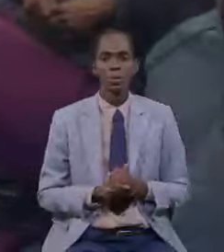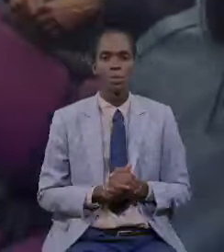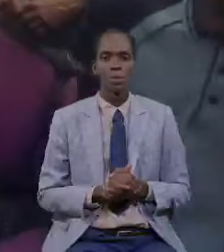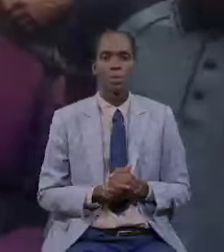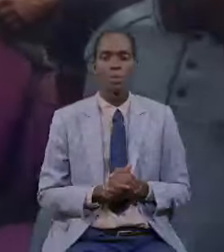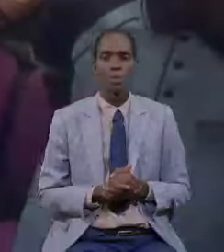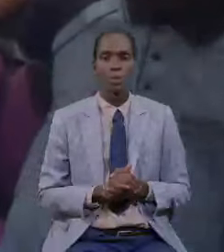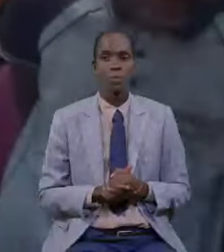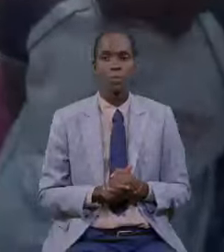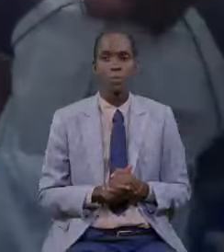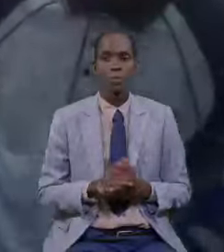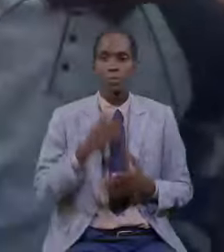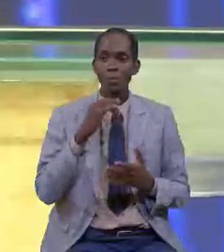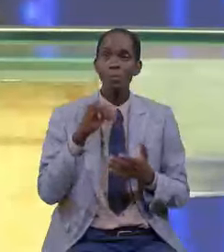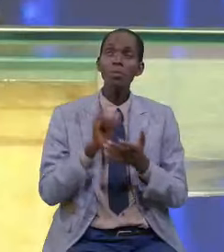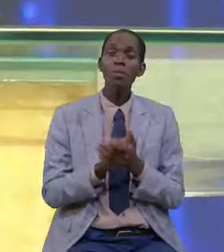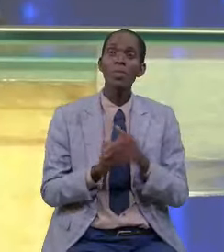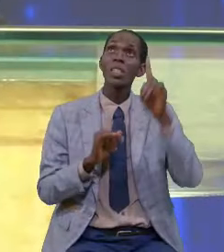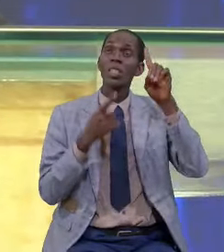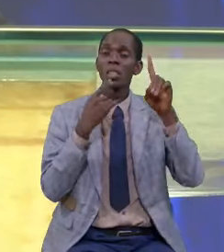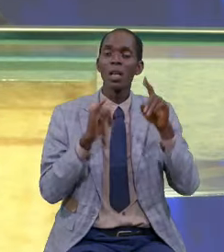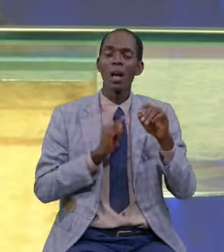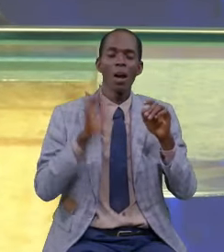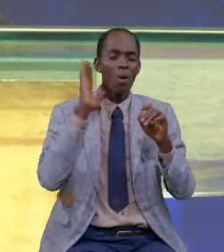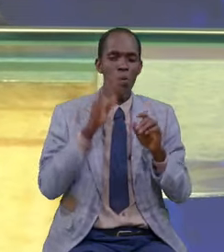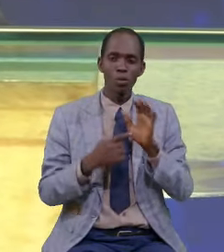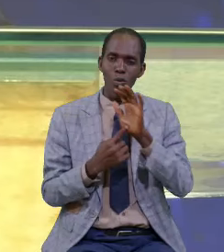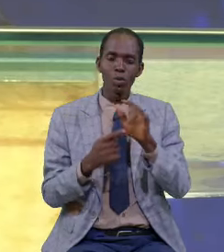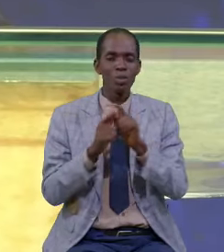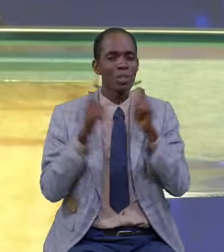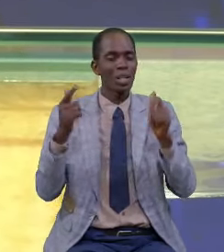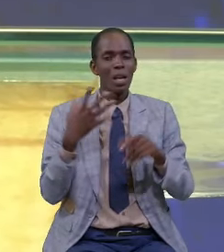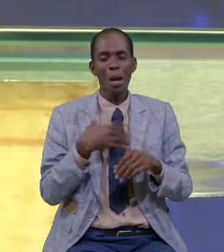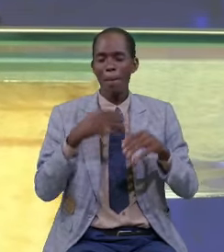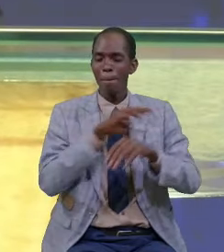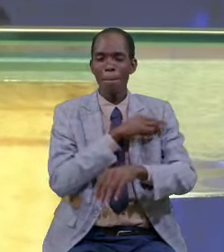He says, I'll show you great and mighty things which you didn't know.